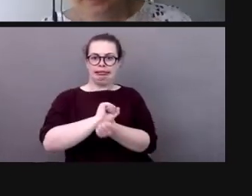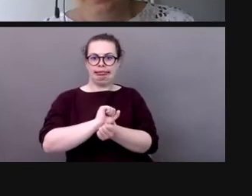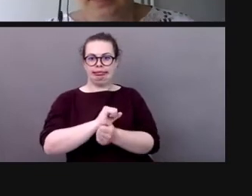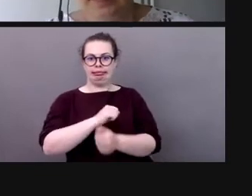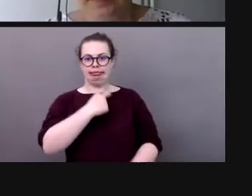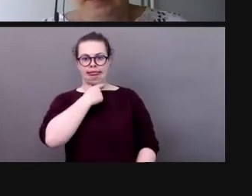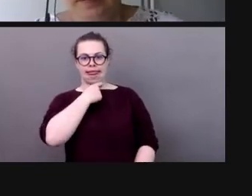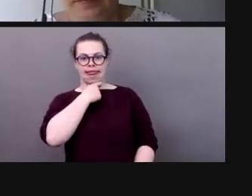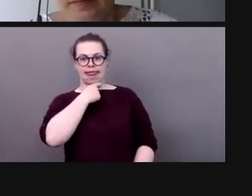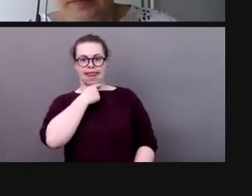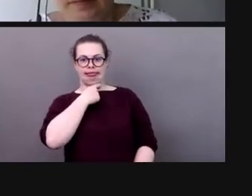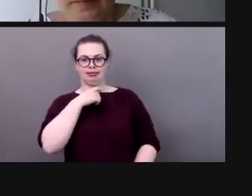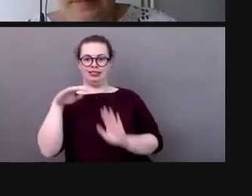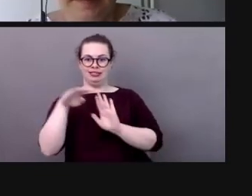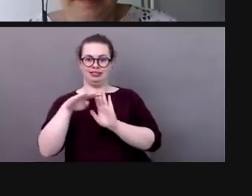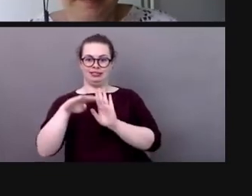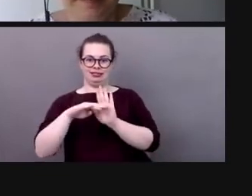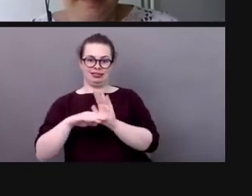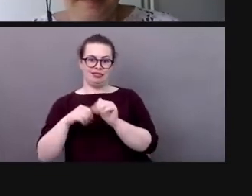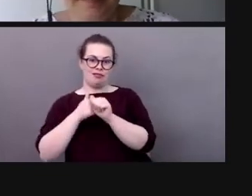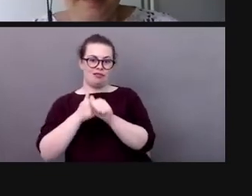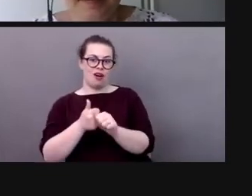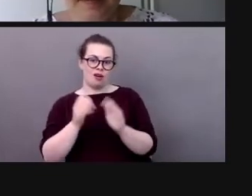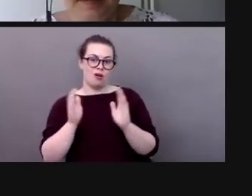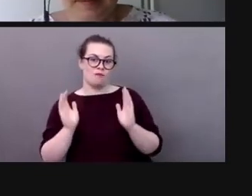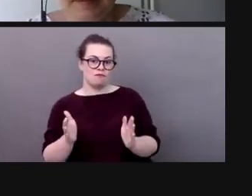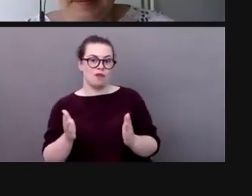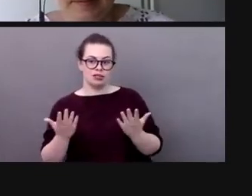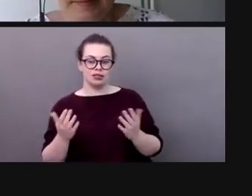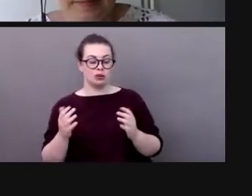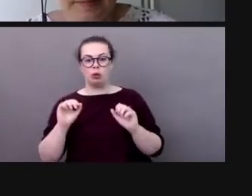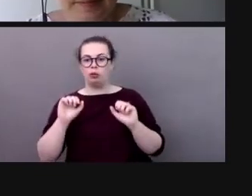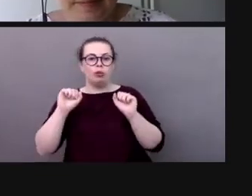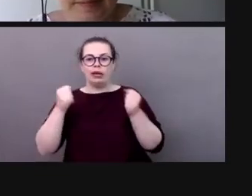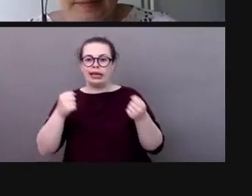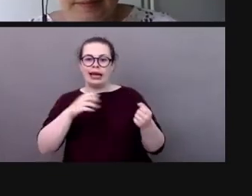There's not much we can do to bypass in